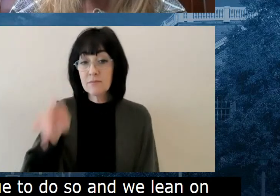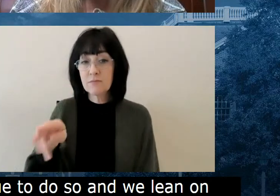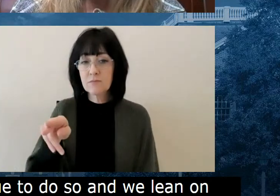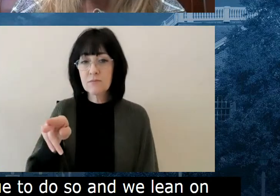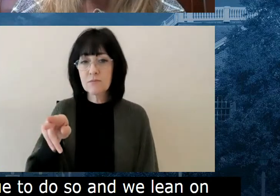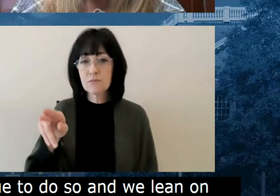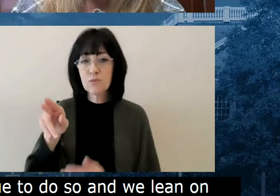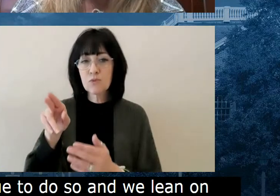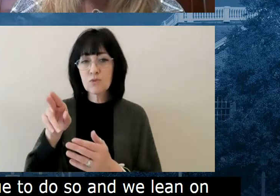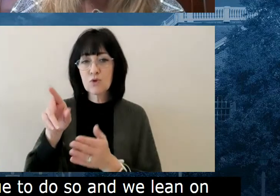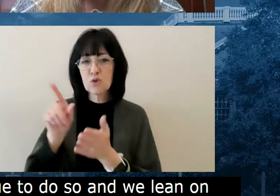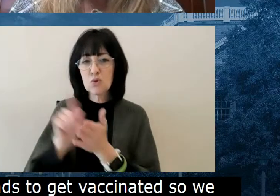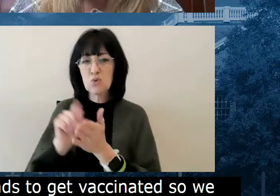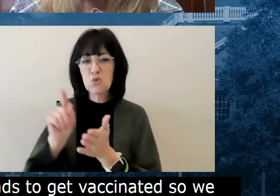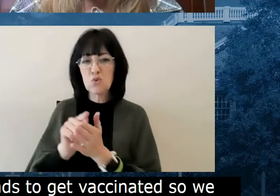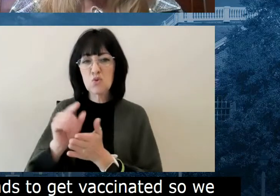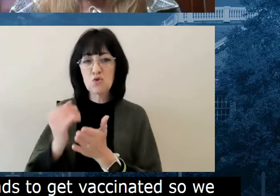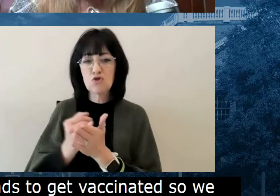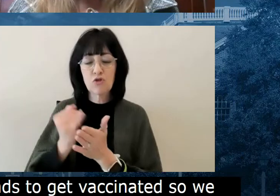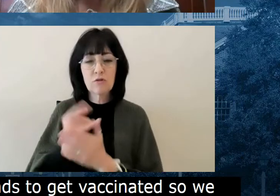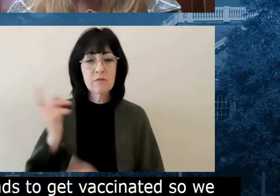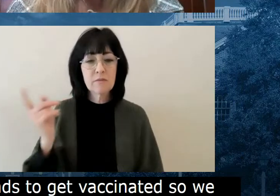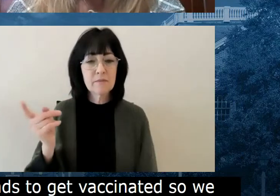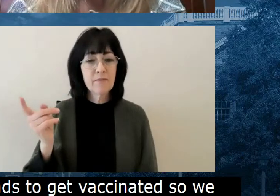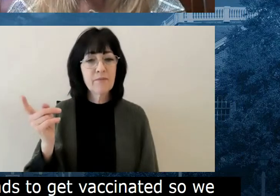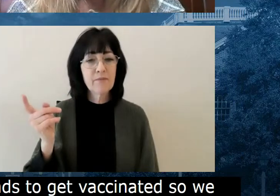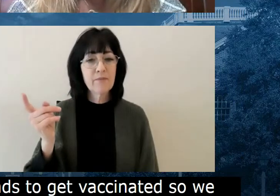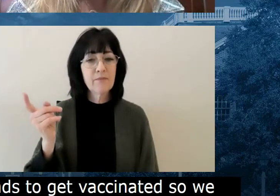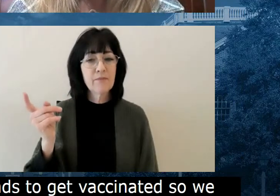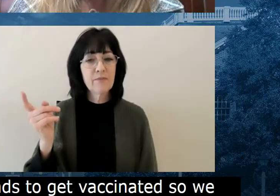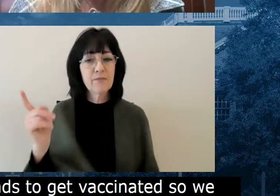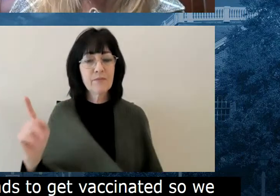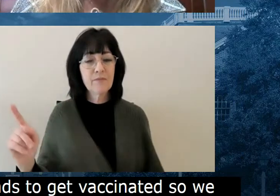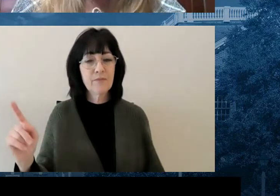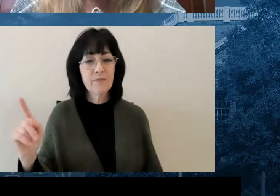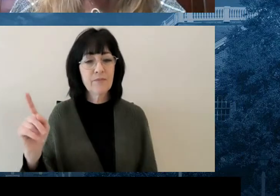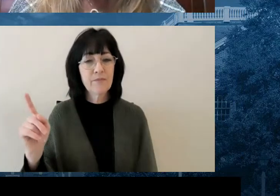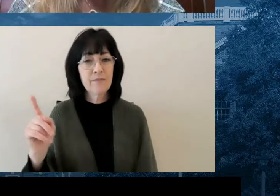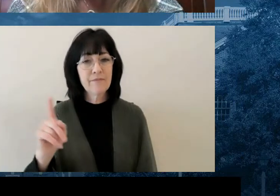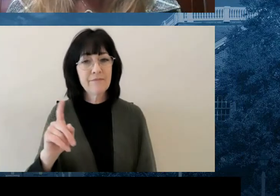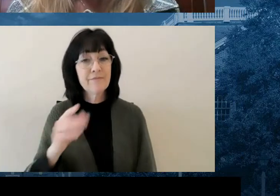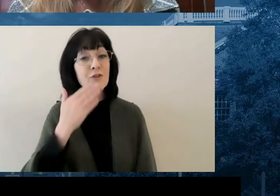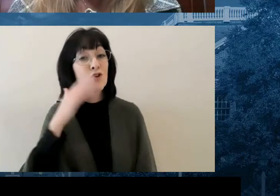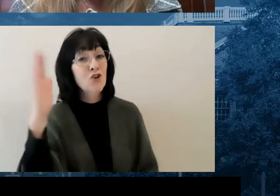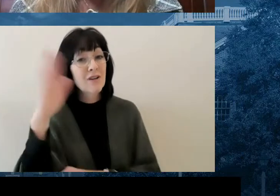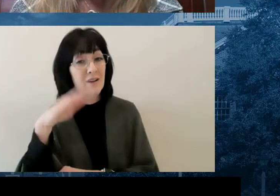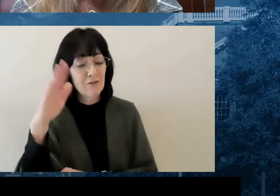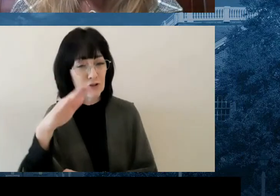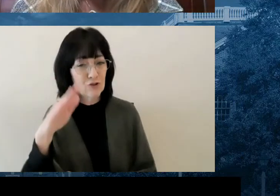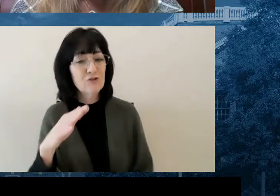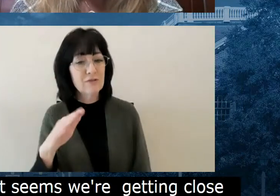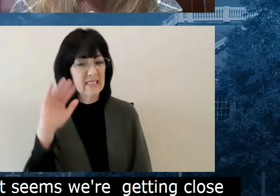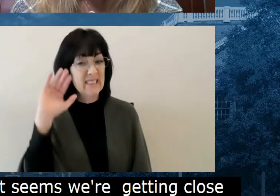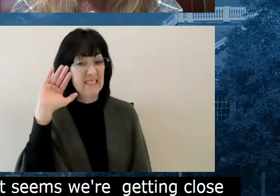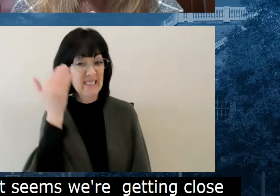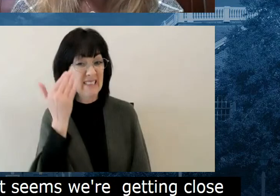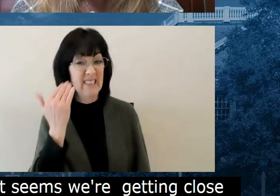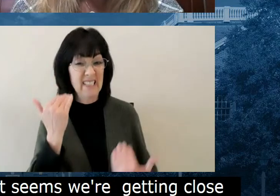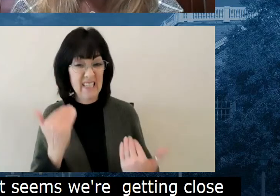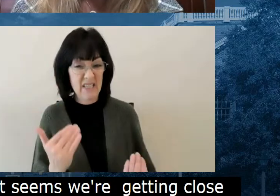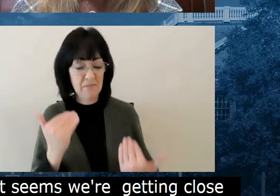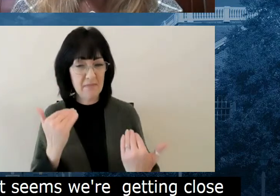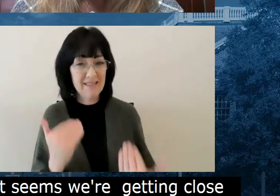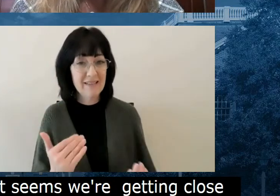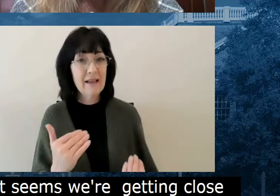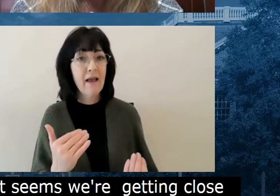Good afternoon. It seems like we're getting close to at least the Pfizer vaccine being approved for kids 12